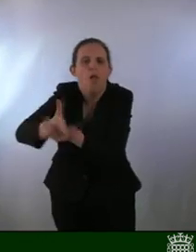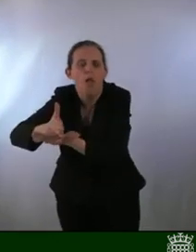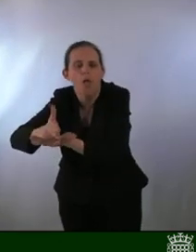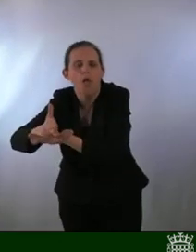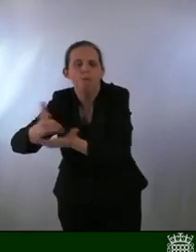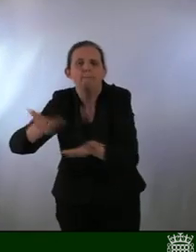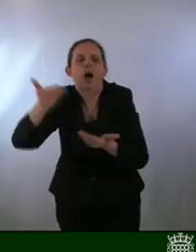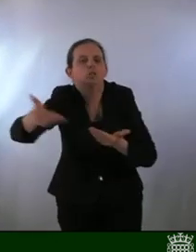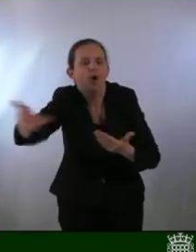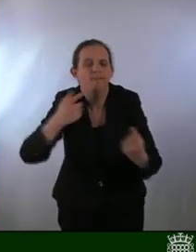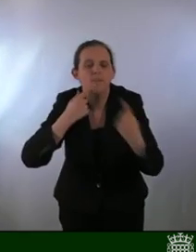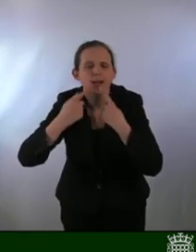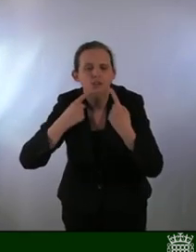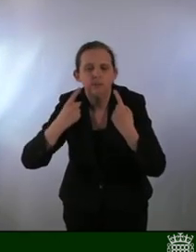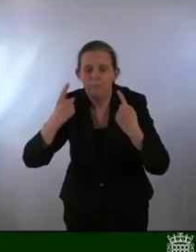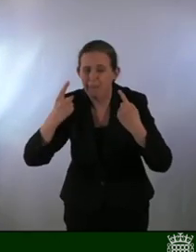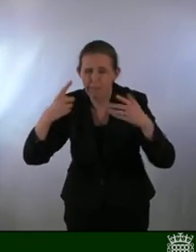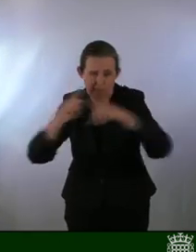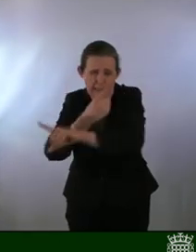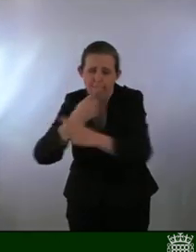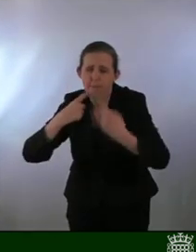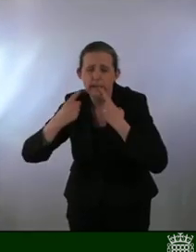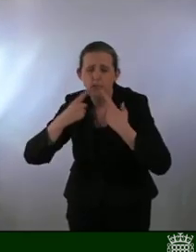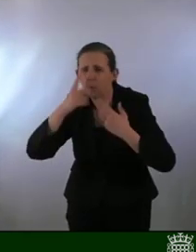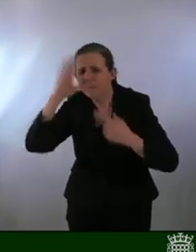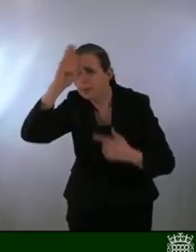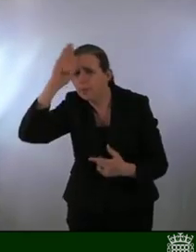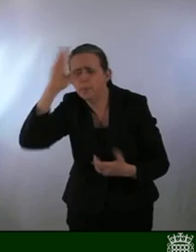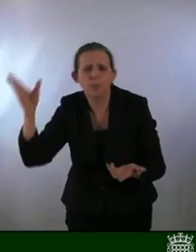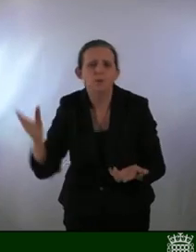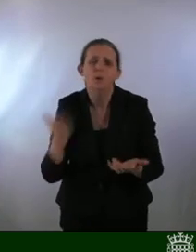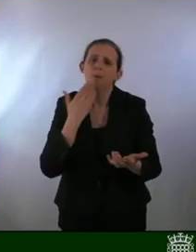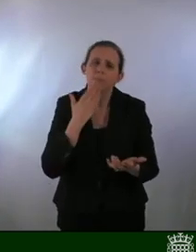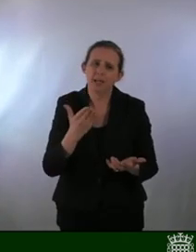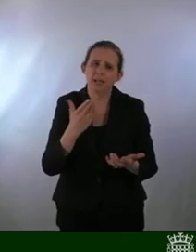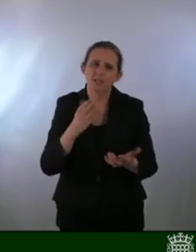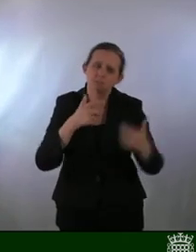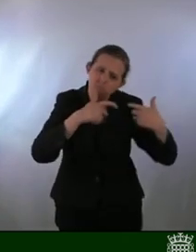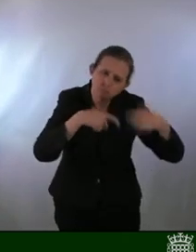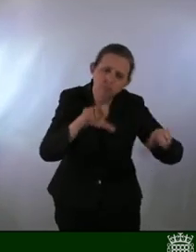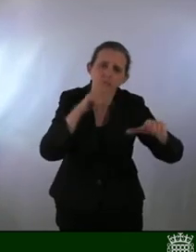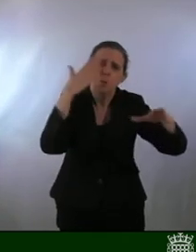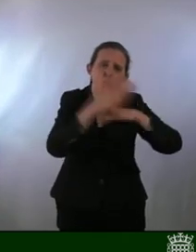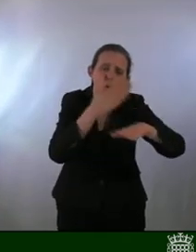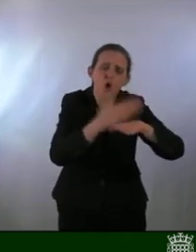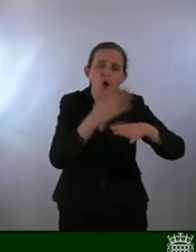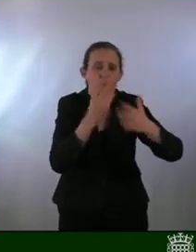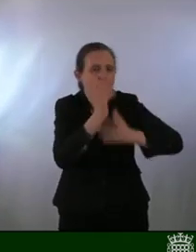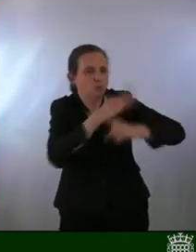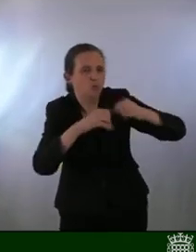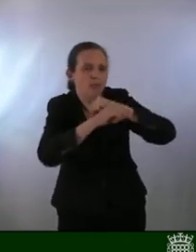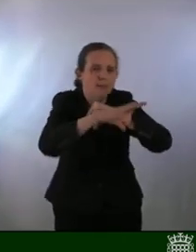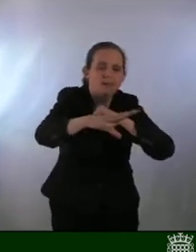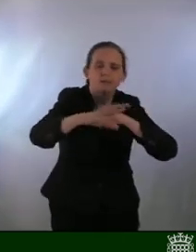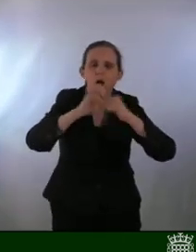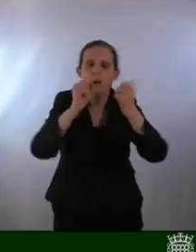the worst cases, not only do they mislead, they can even be dangerous. So can I encourage my right honourable friend to continue his work with the platforms, not only to ensure the